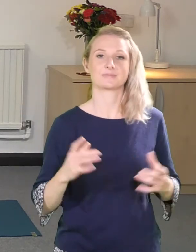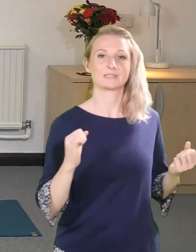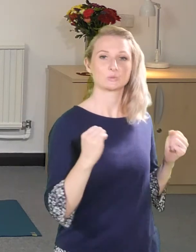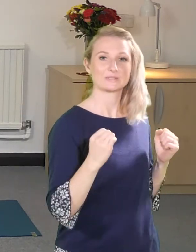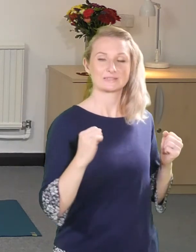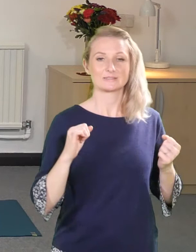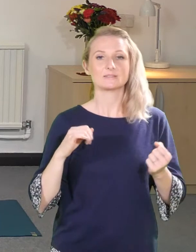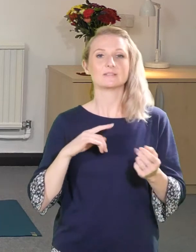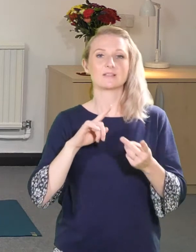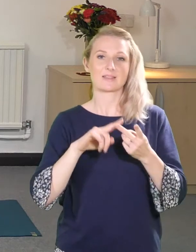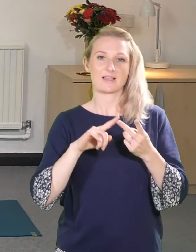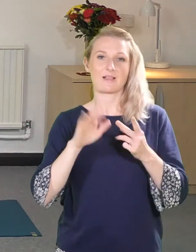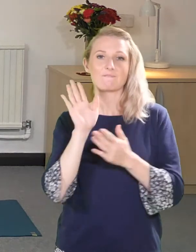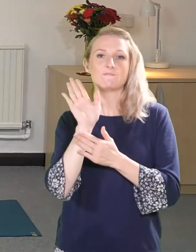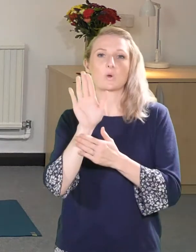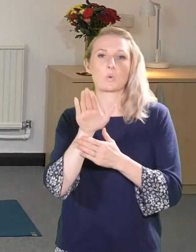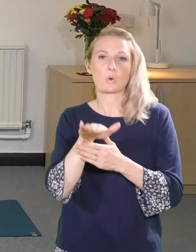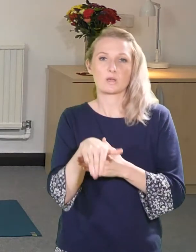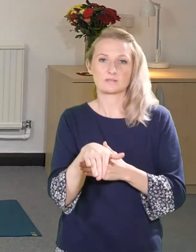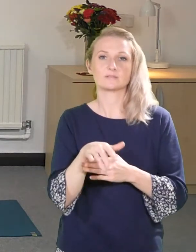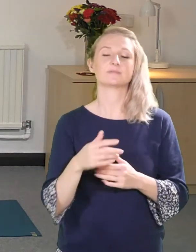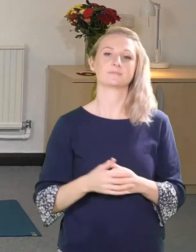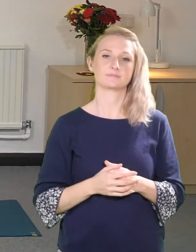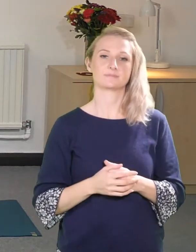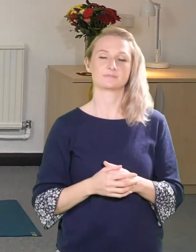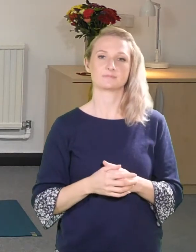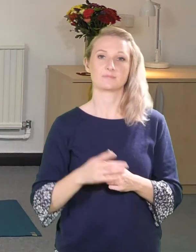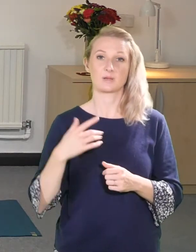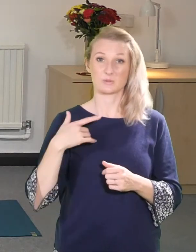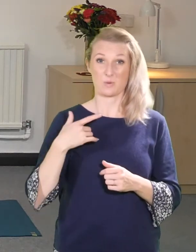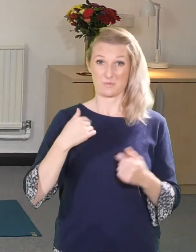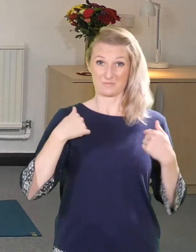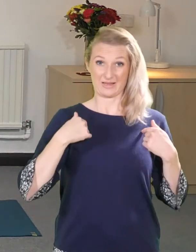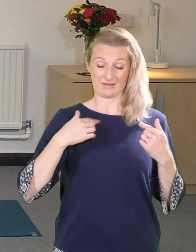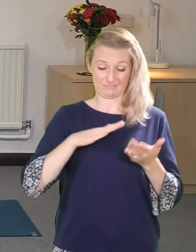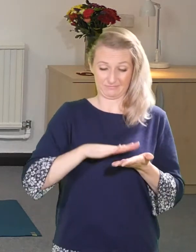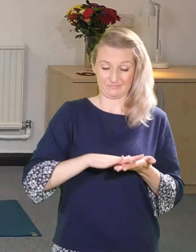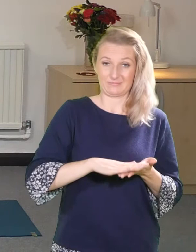bring the session to a close. So I'm going to come and lie down on my belly.